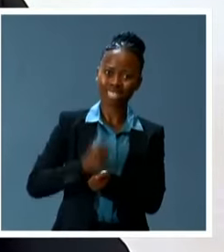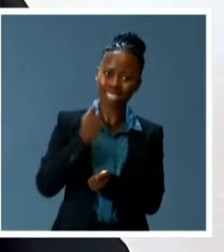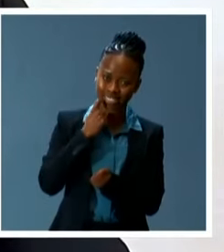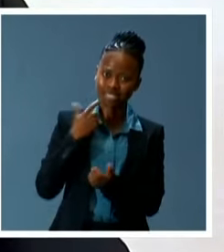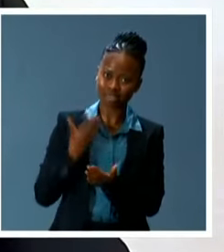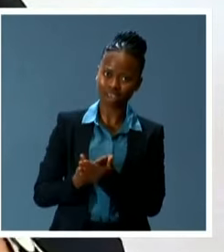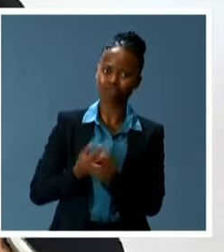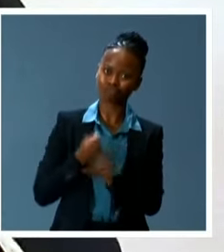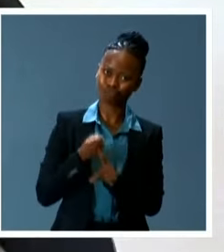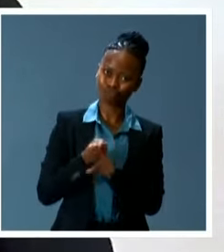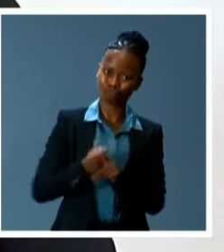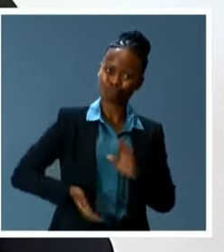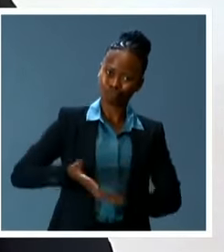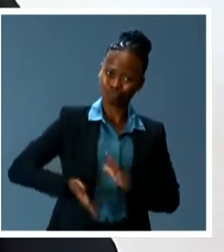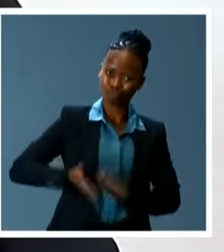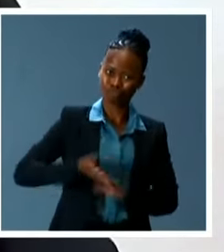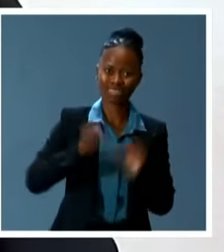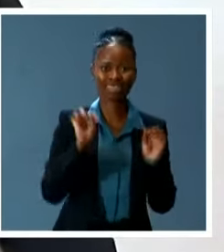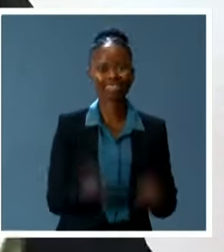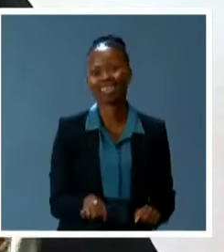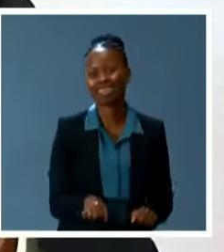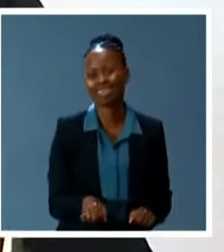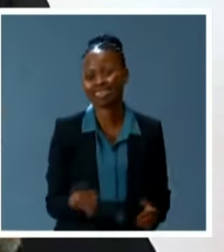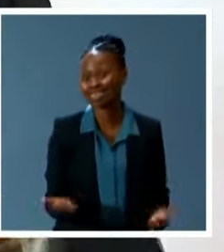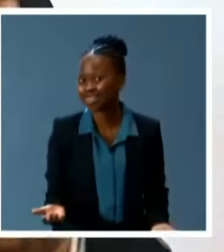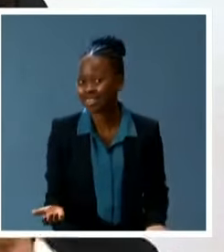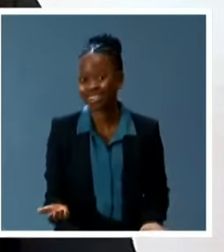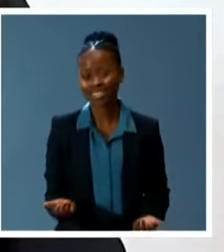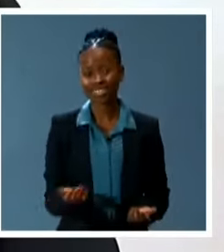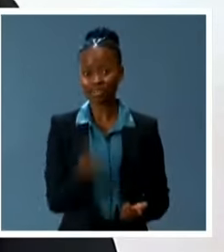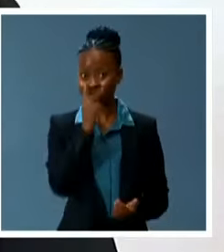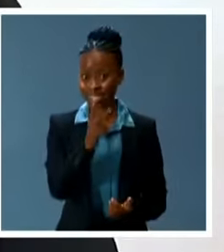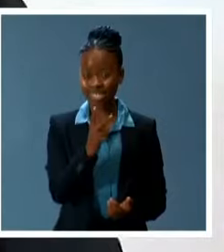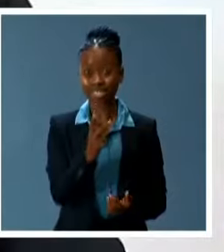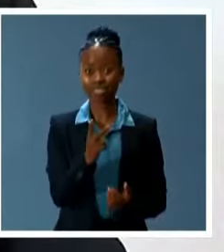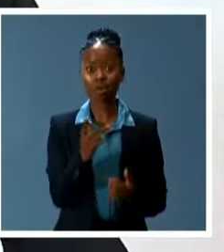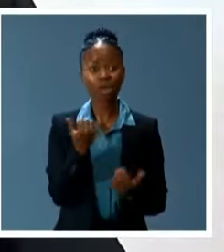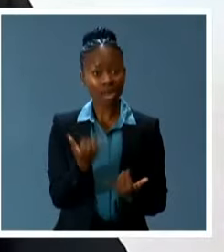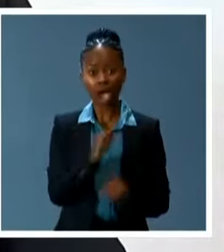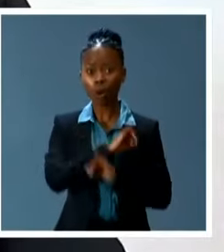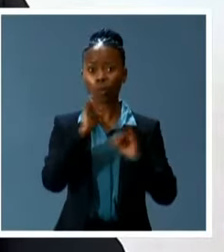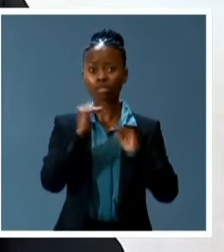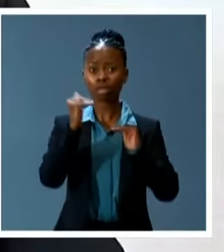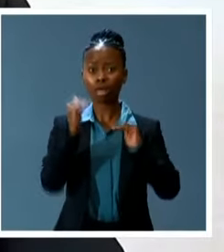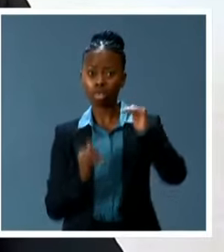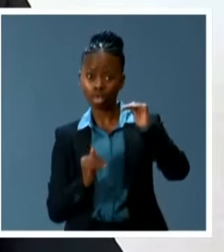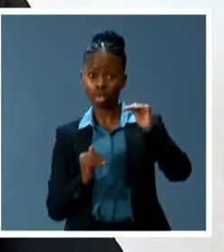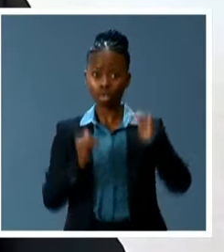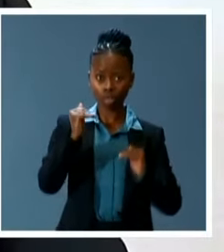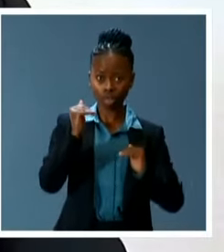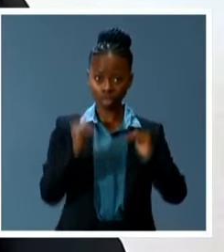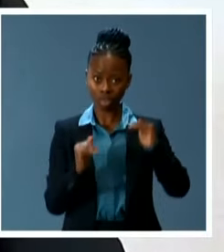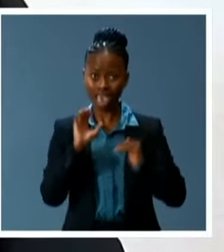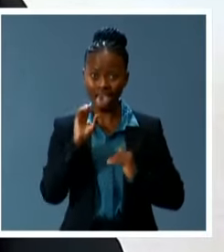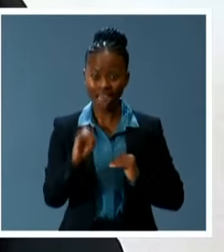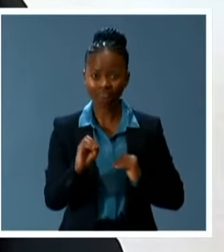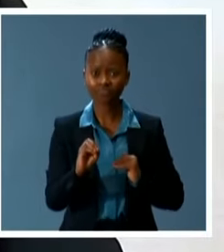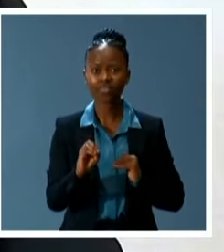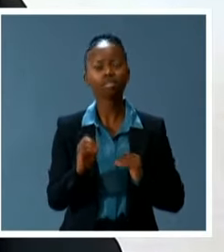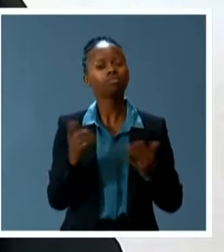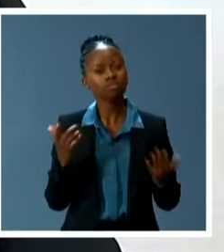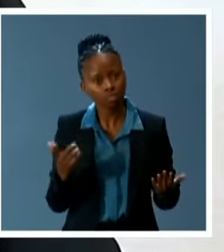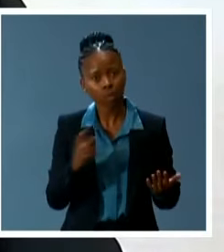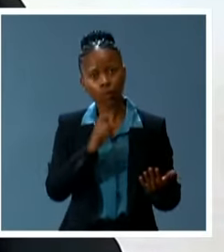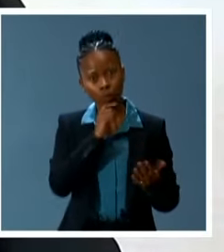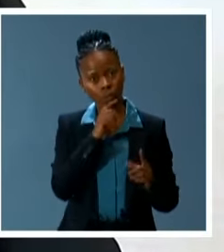the entrenched interests that exist, the entrenched inequality that exists, will of course make life very difficult to all those leaders